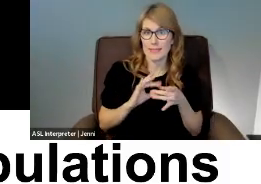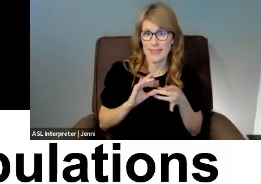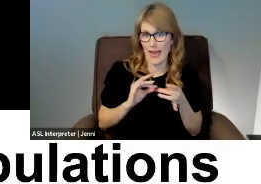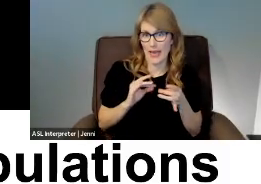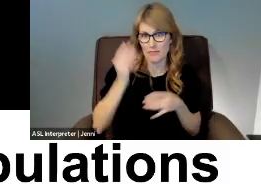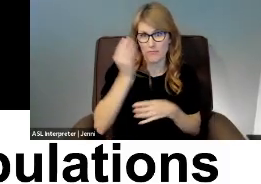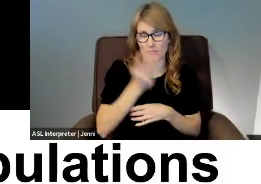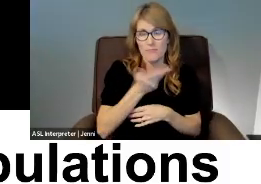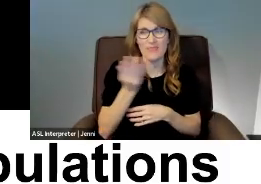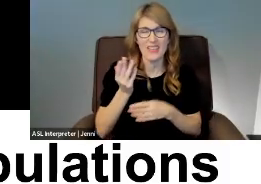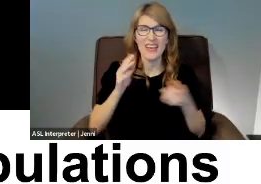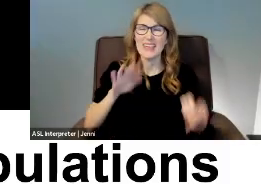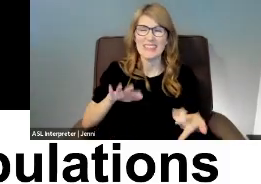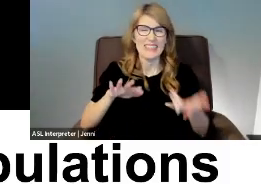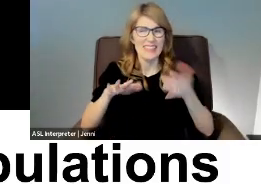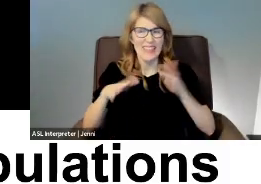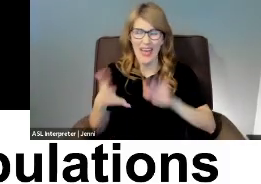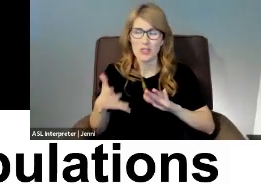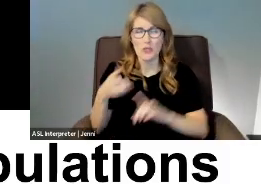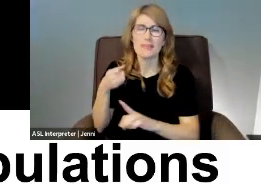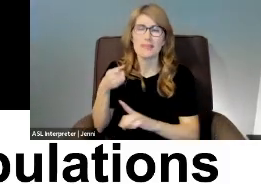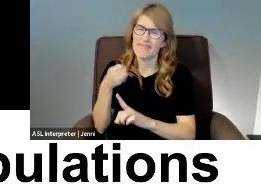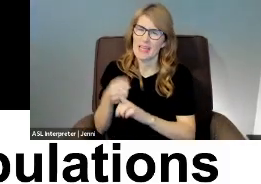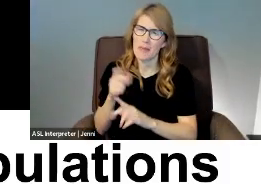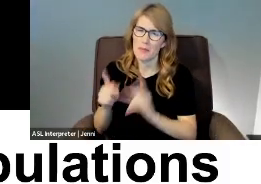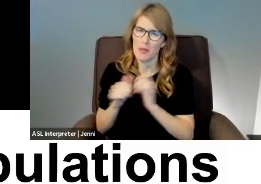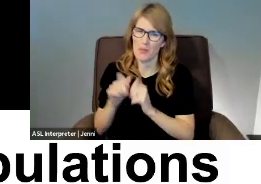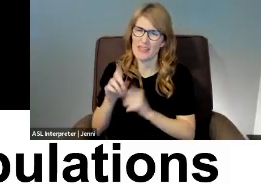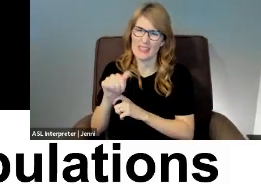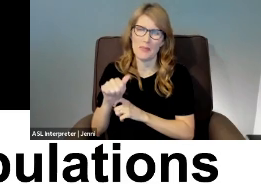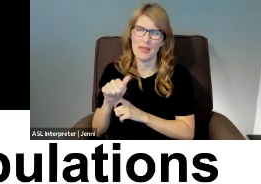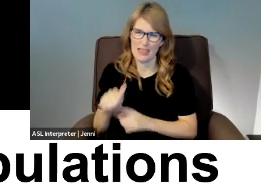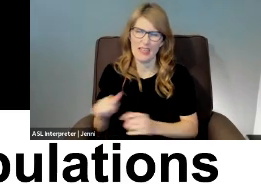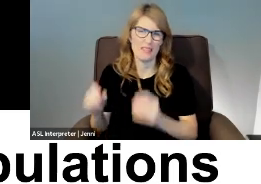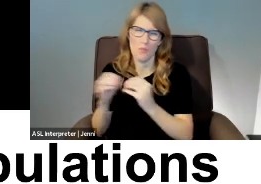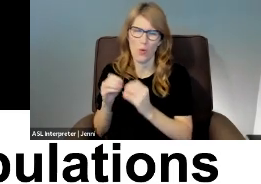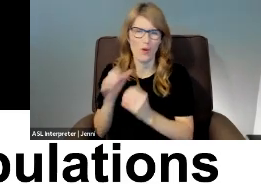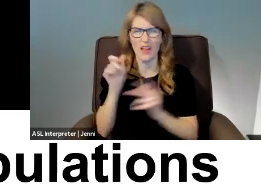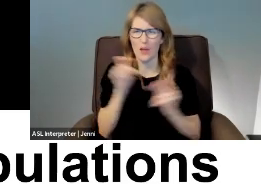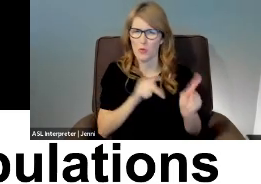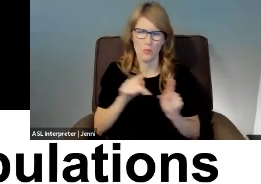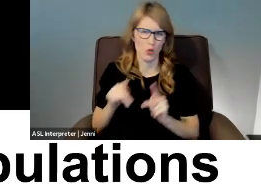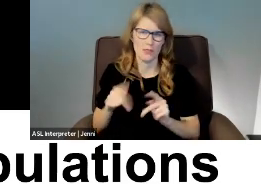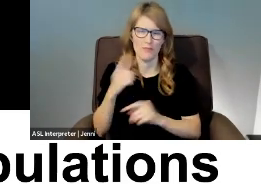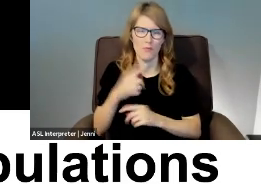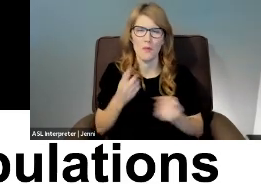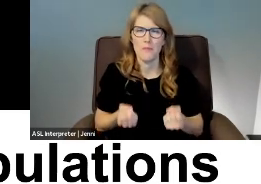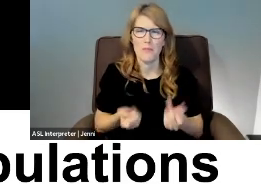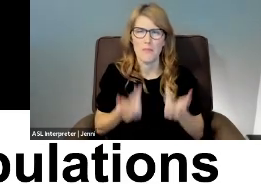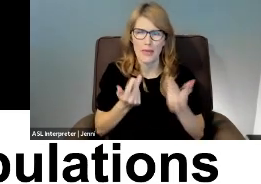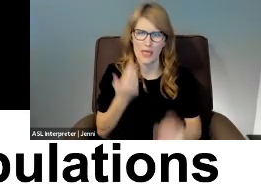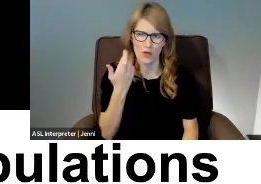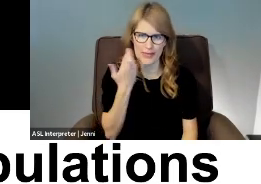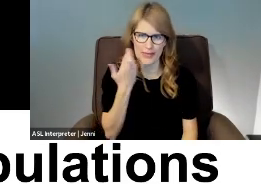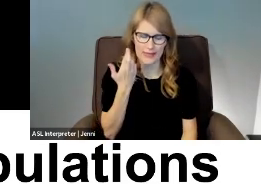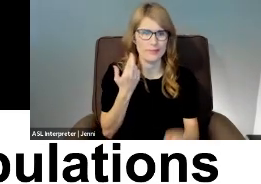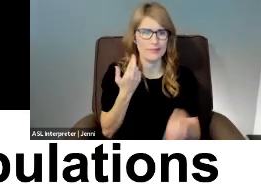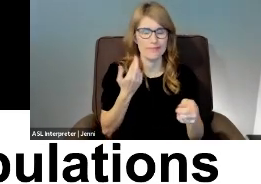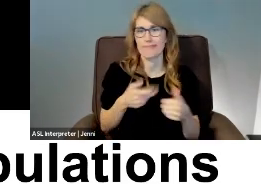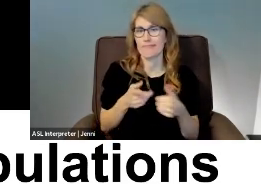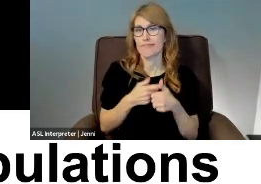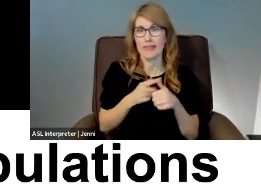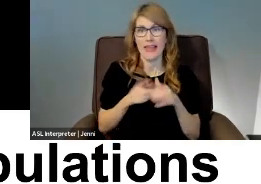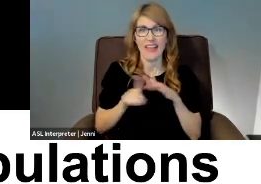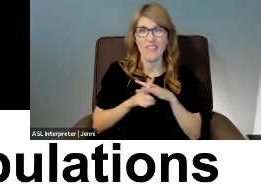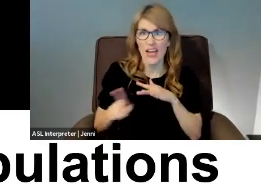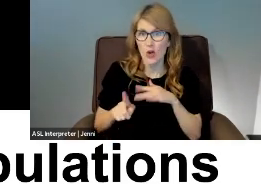disasters disproportionately impact people with disabilities for many reasons. In terms of evacuation and